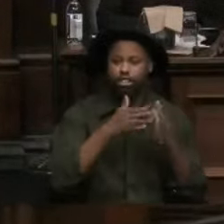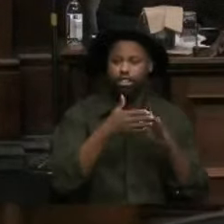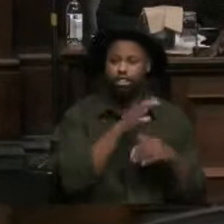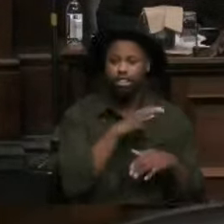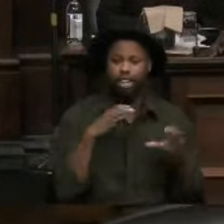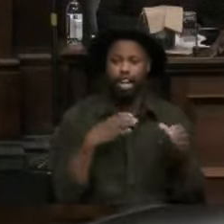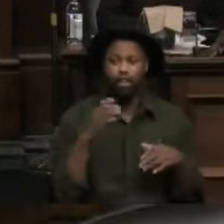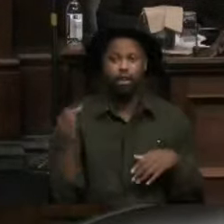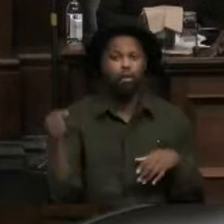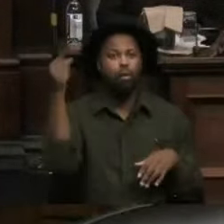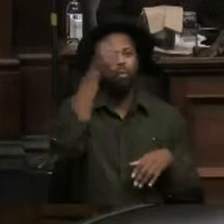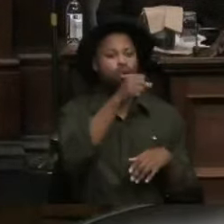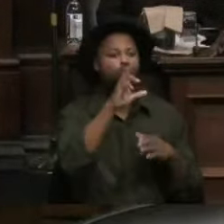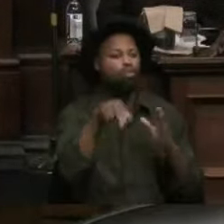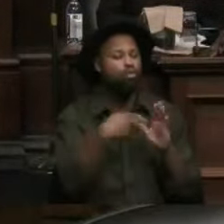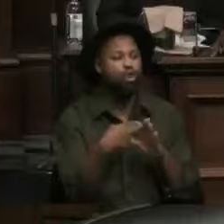in